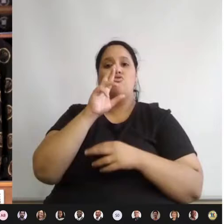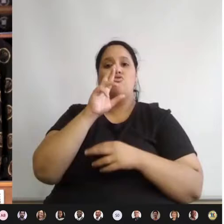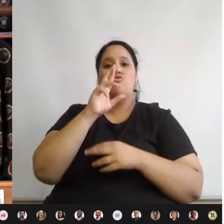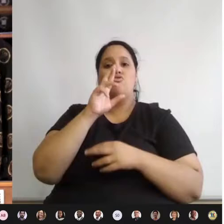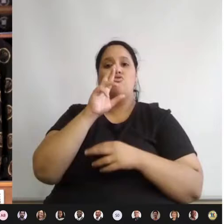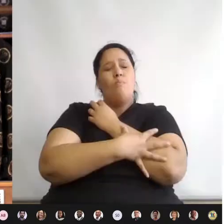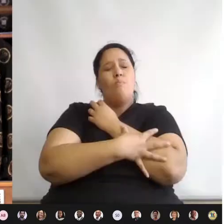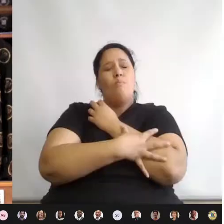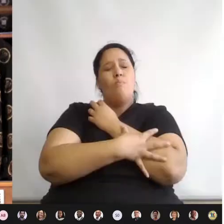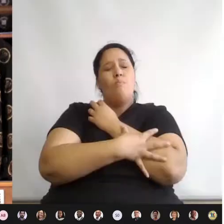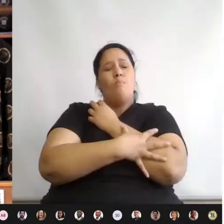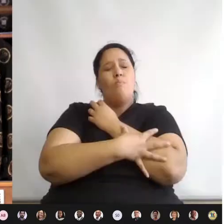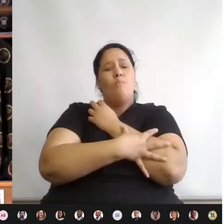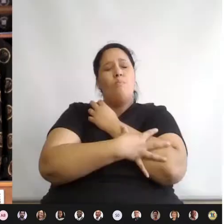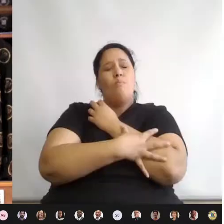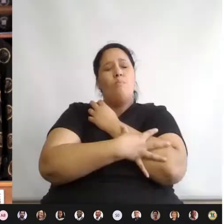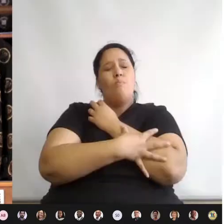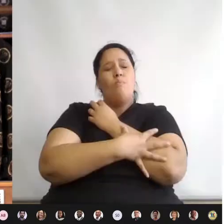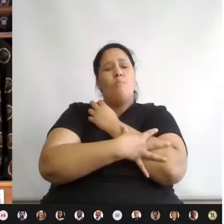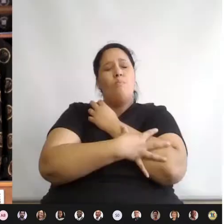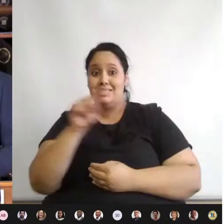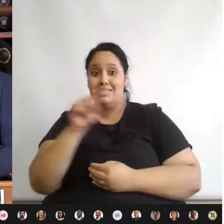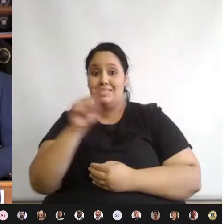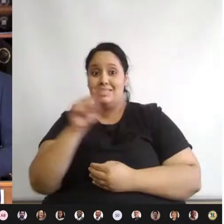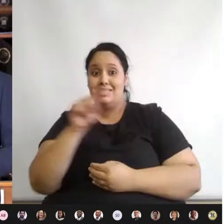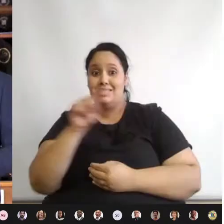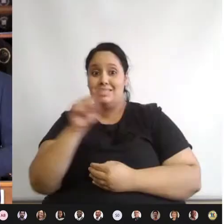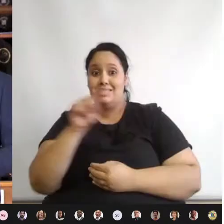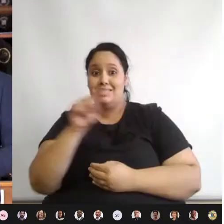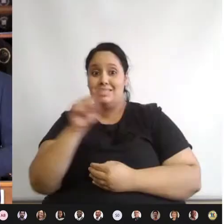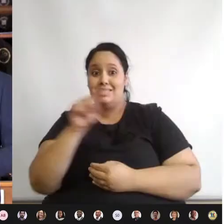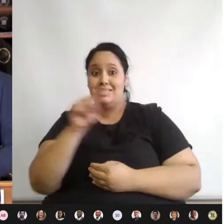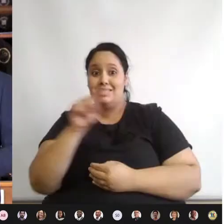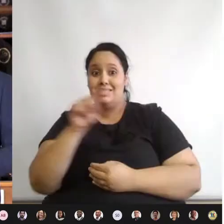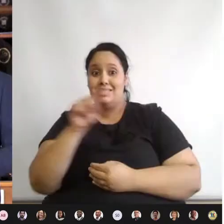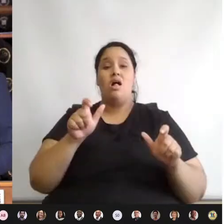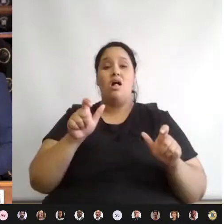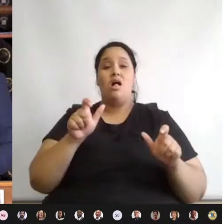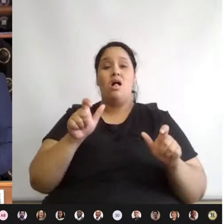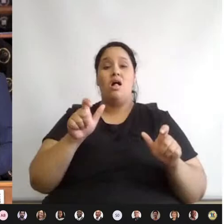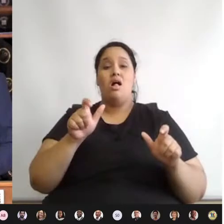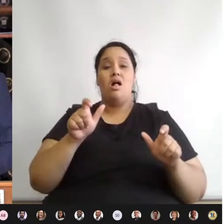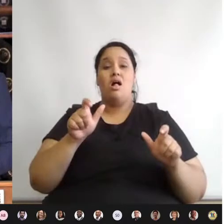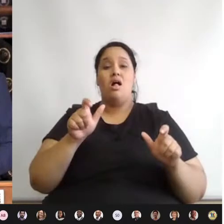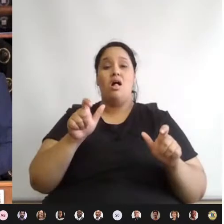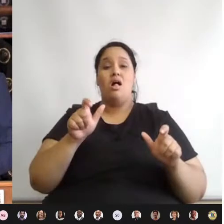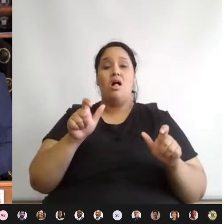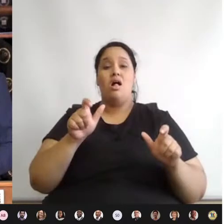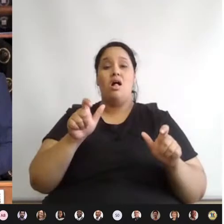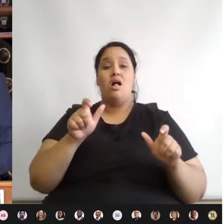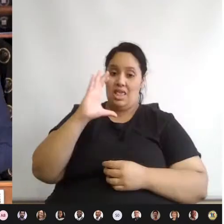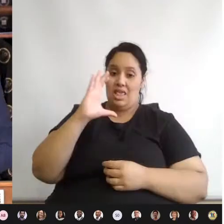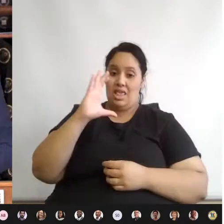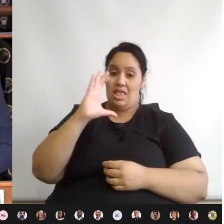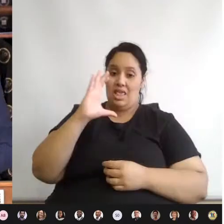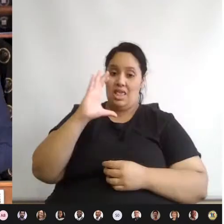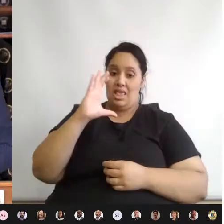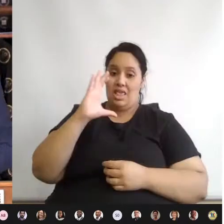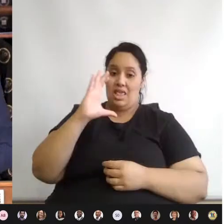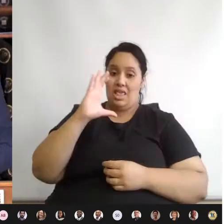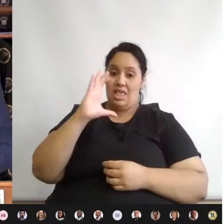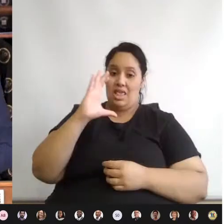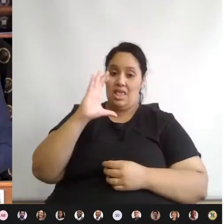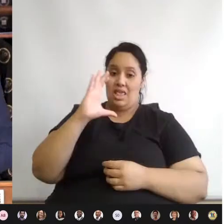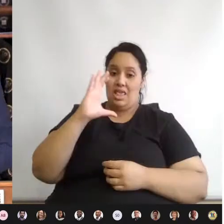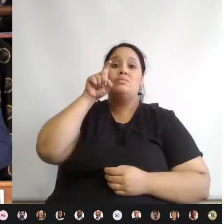country. Those billions in our country that government is supposed to use, those billions and billions that are raised on the back of